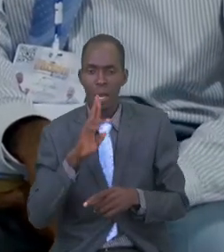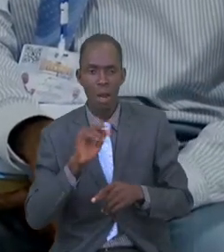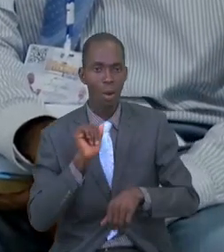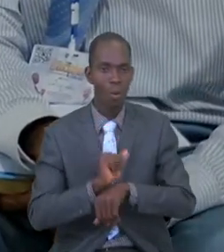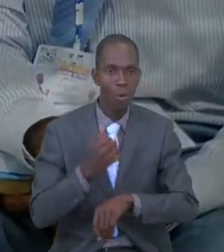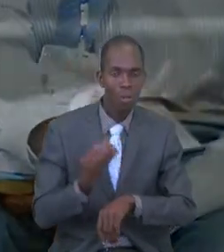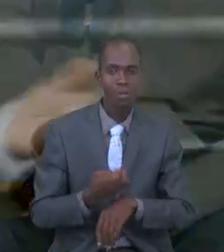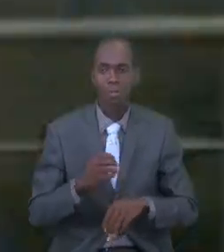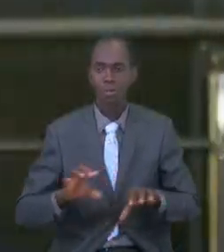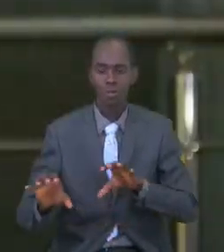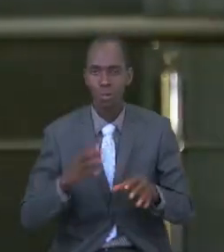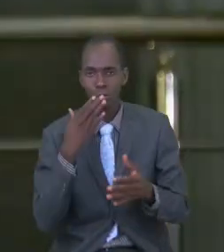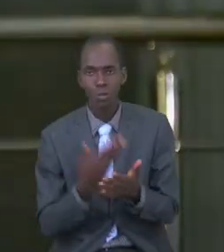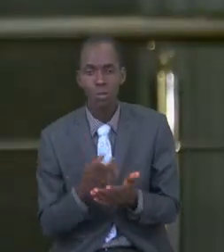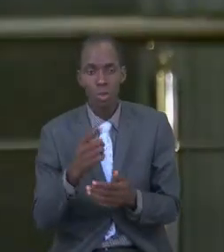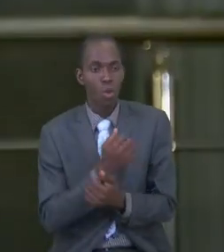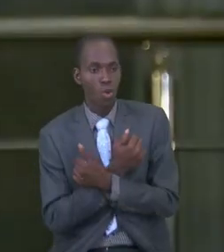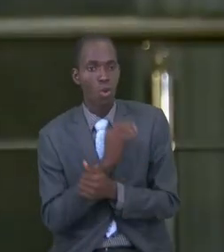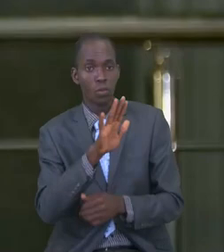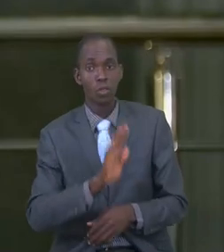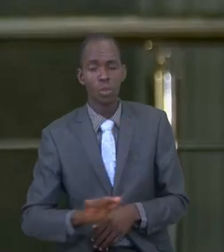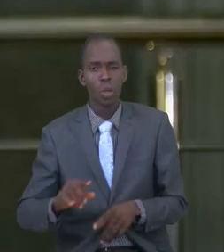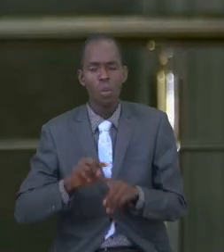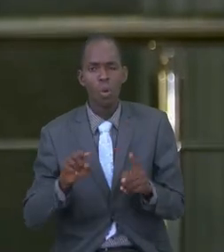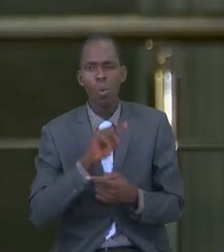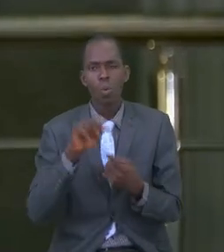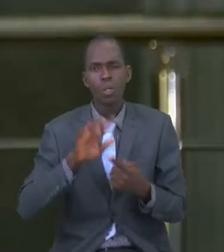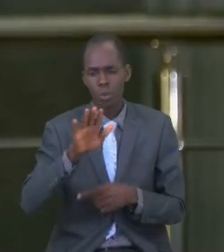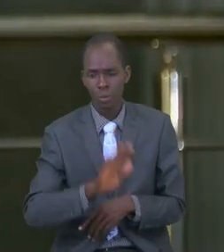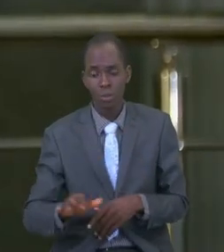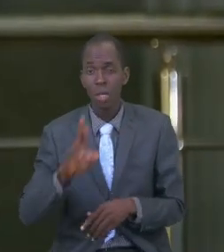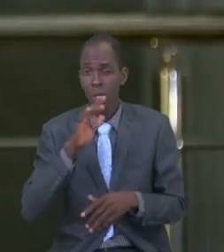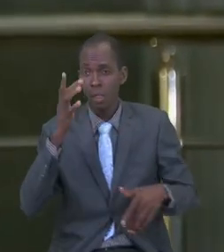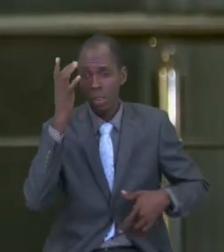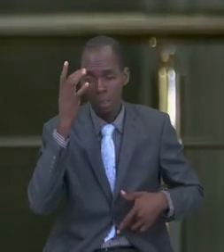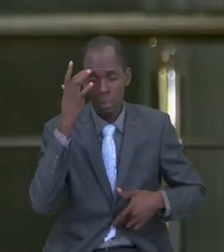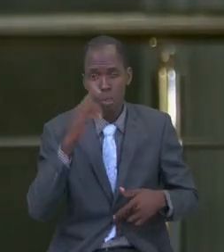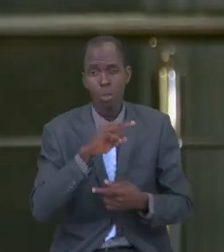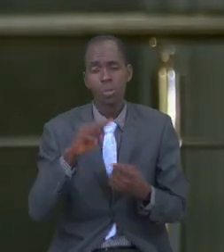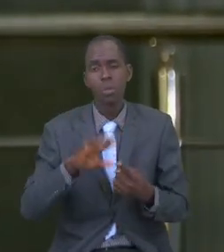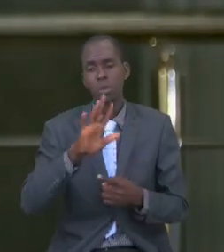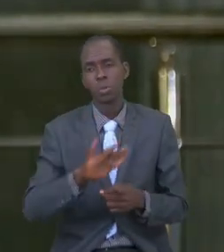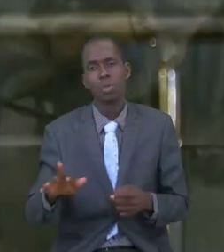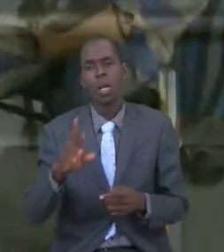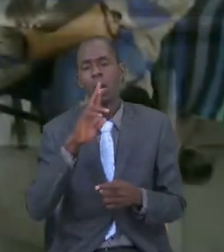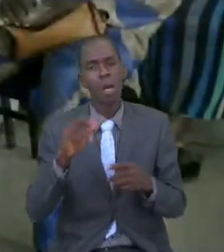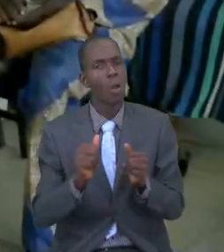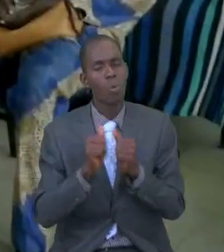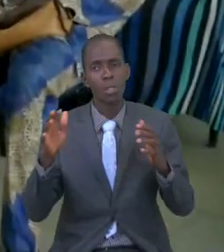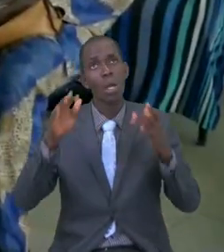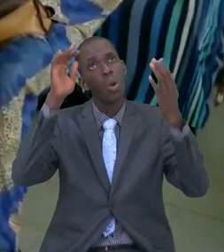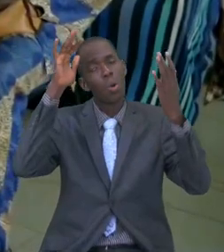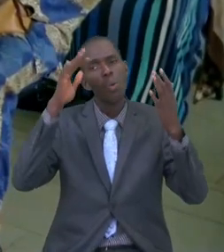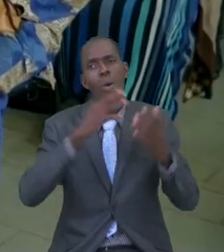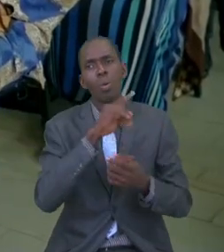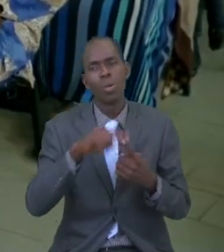down? You love them, but when they're sick, when they're despondent, when they say, I think